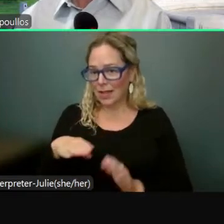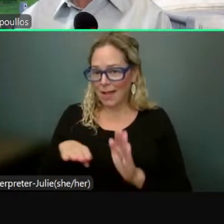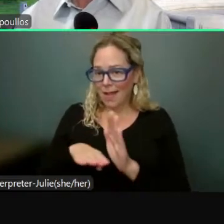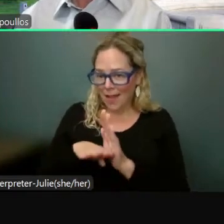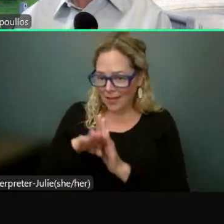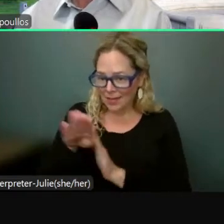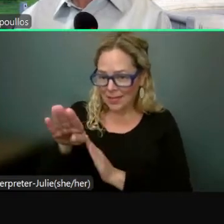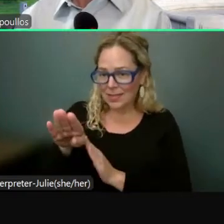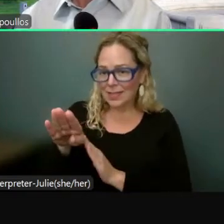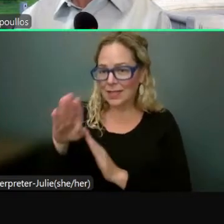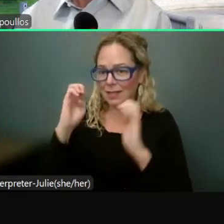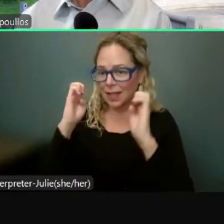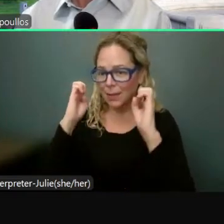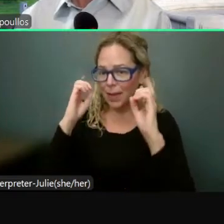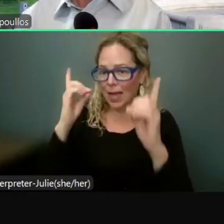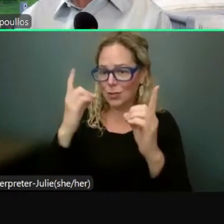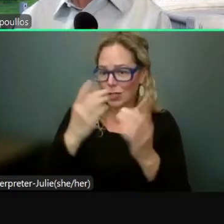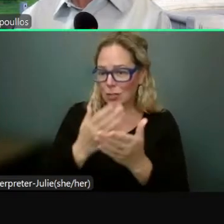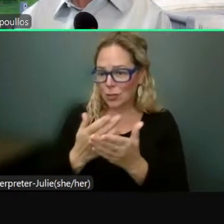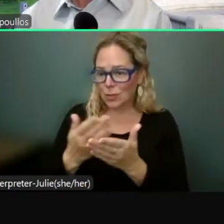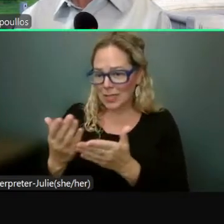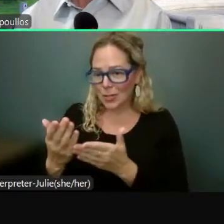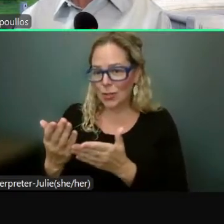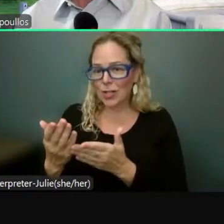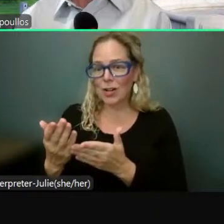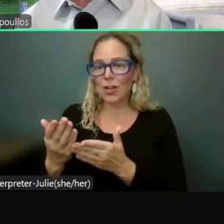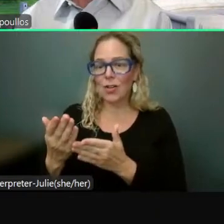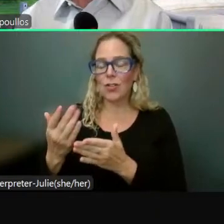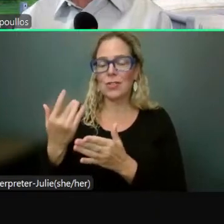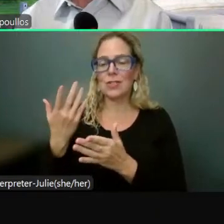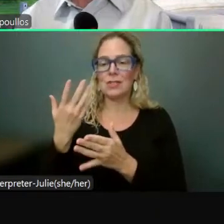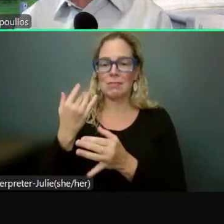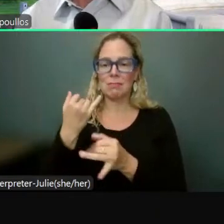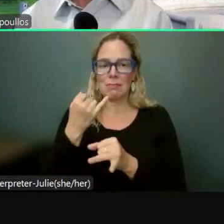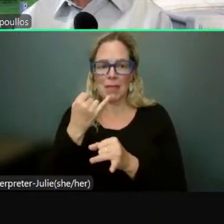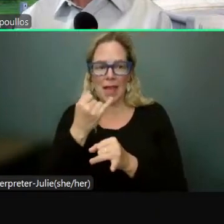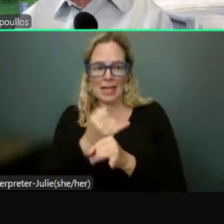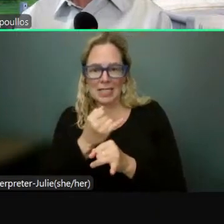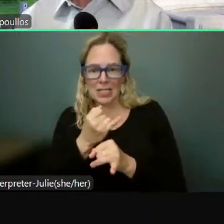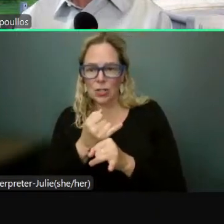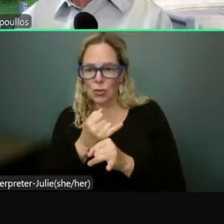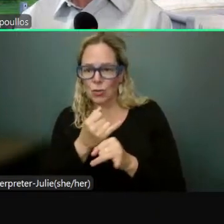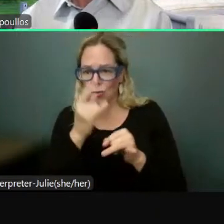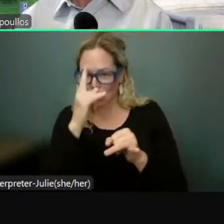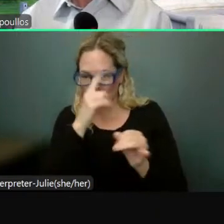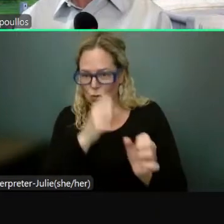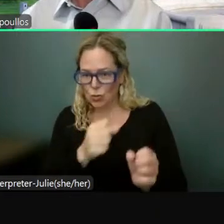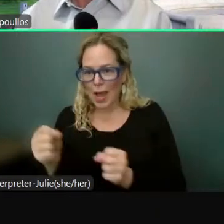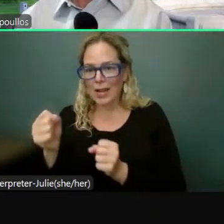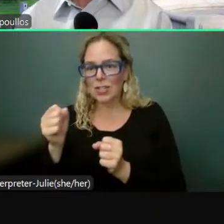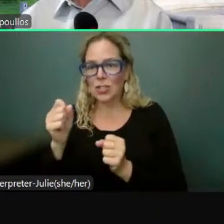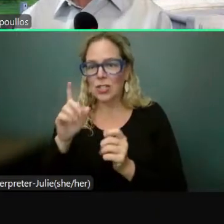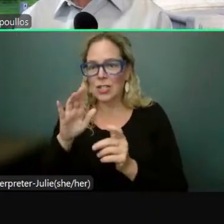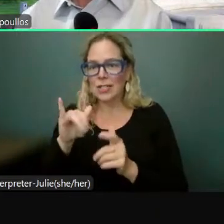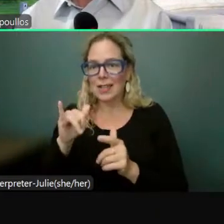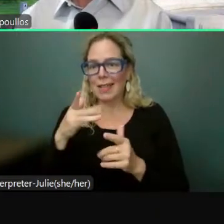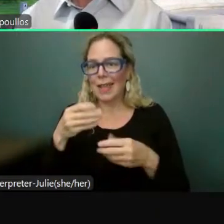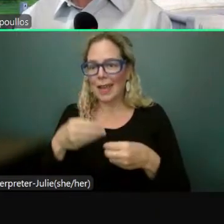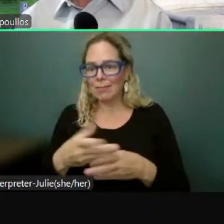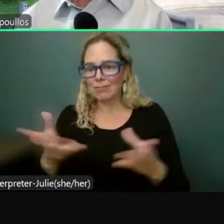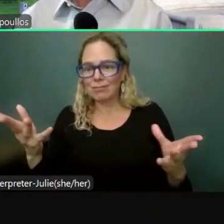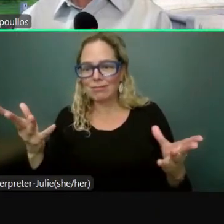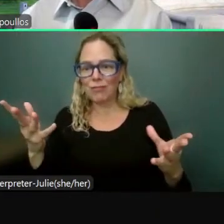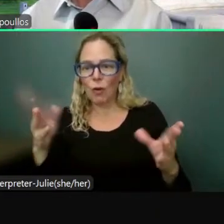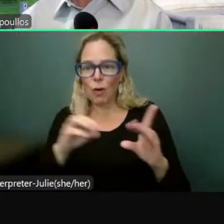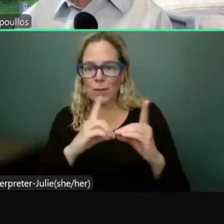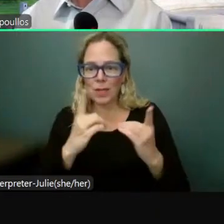educational materials and institutional strategies that they can bring back to their departments to